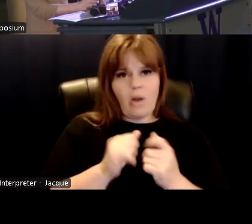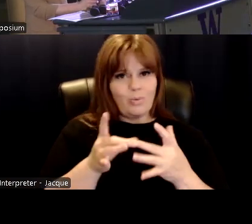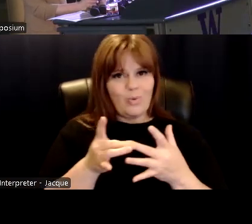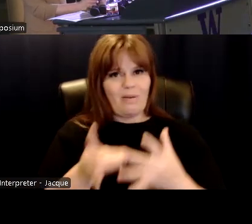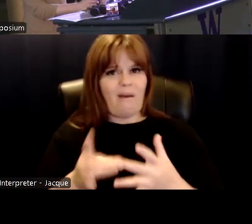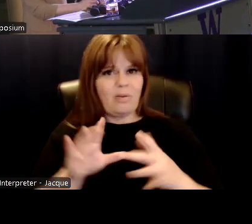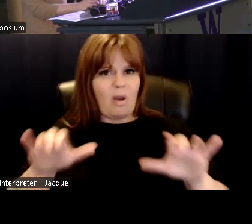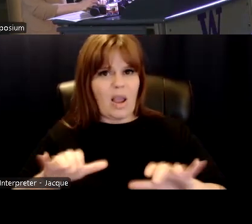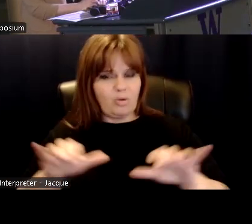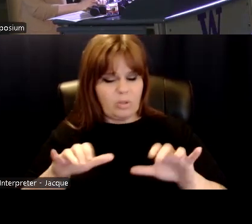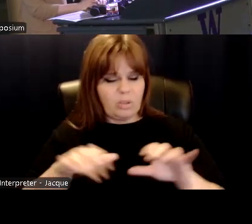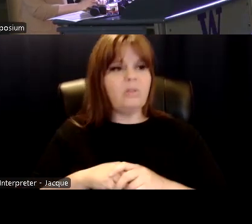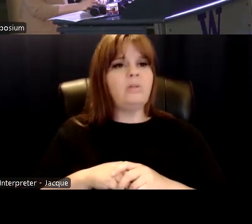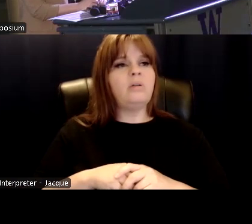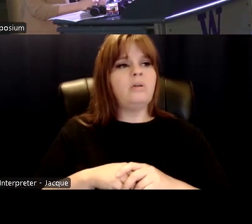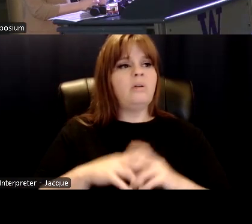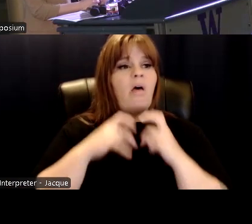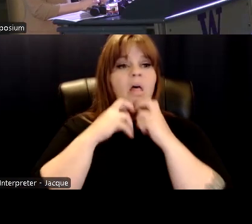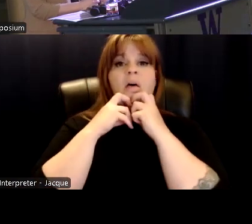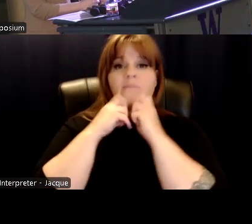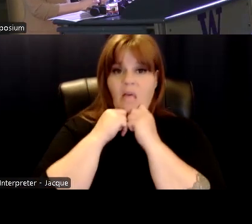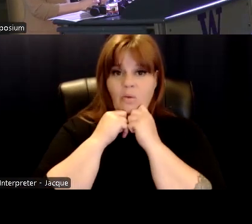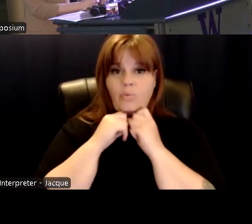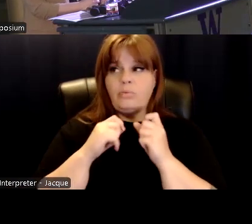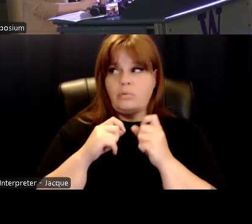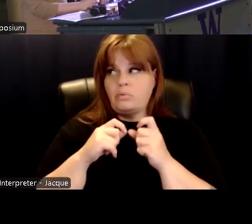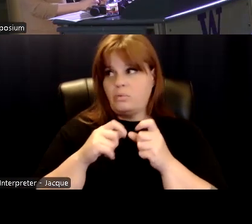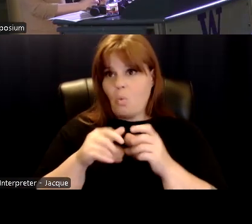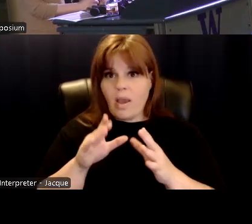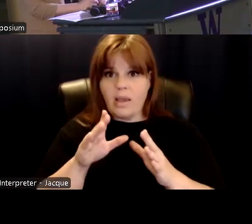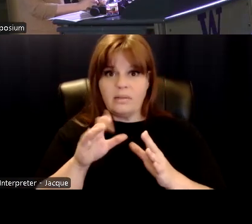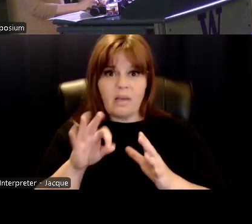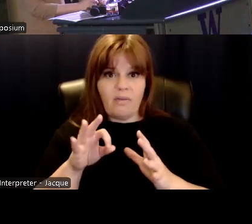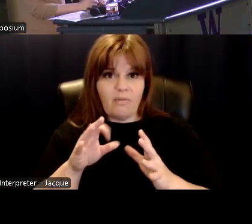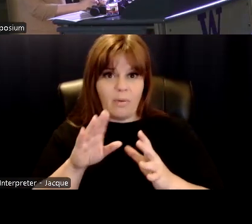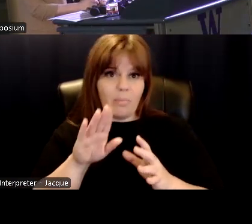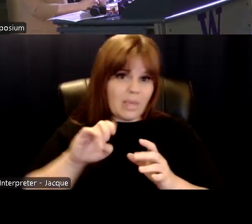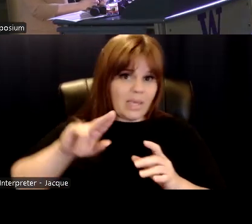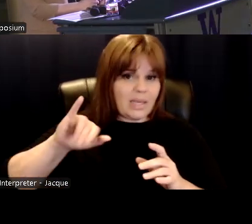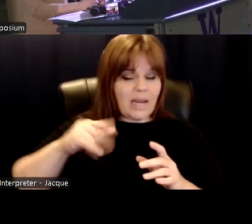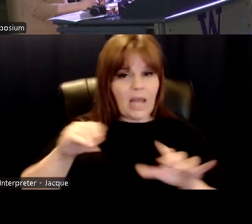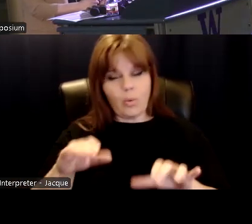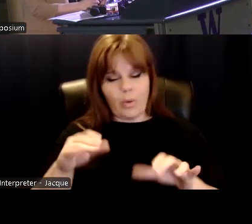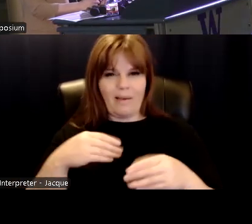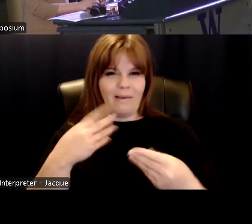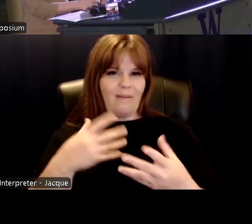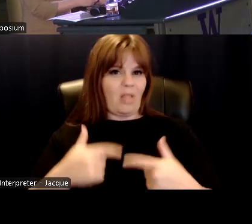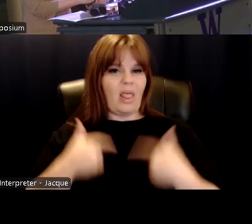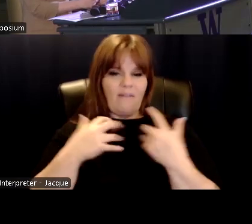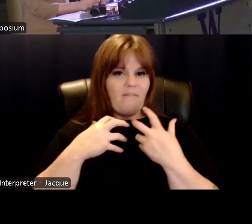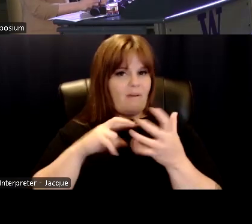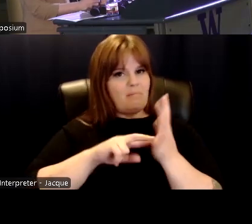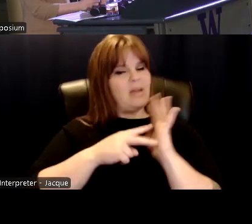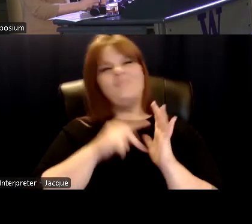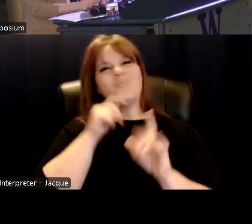action. And values are ways of being and doing that give your life meaning. They're not goals, they're more like